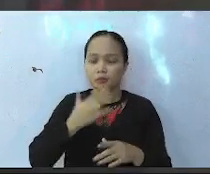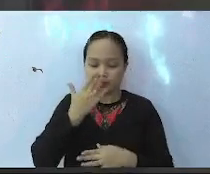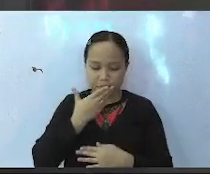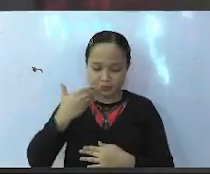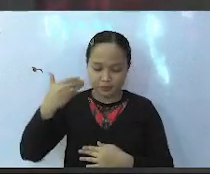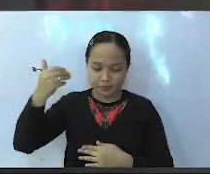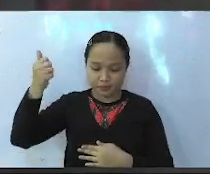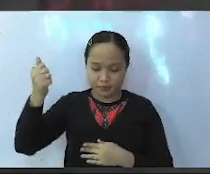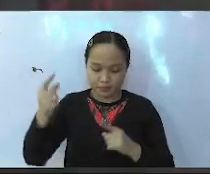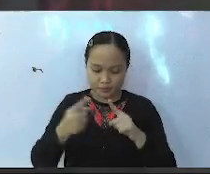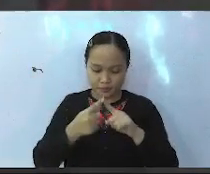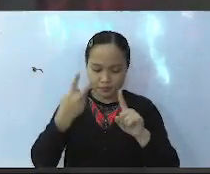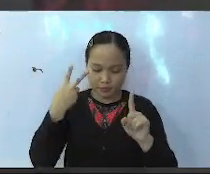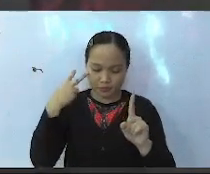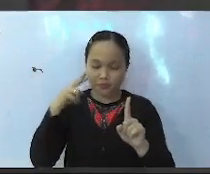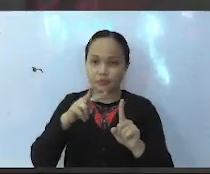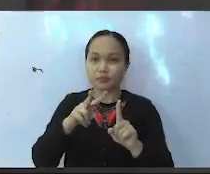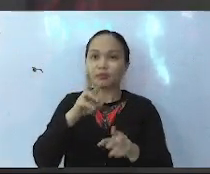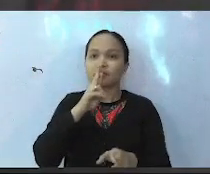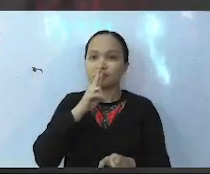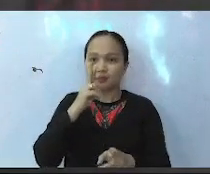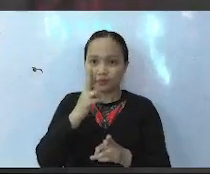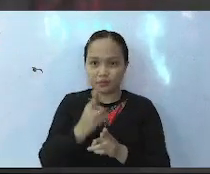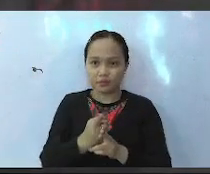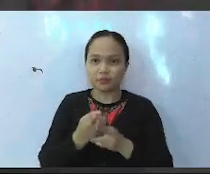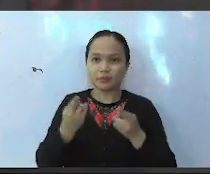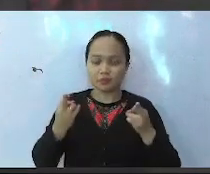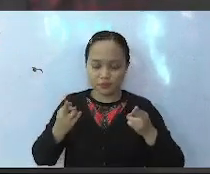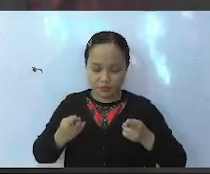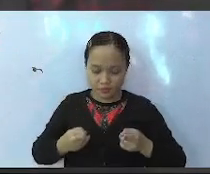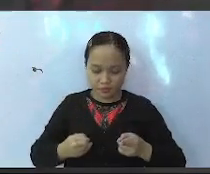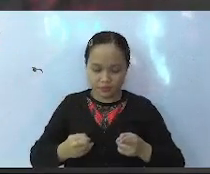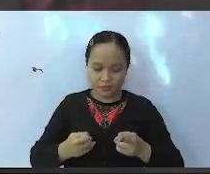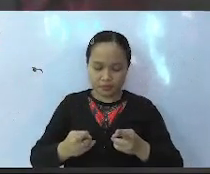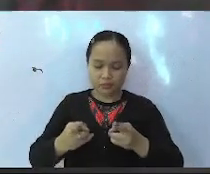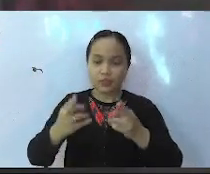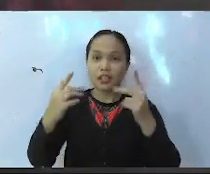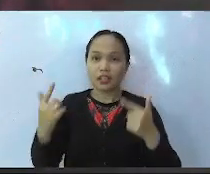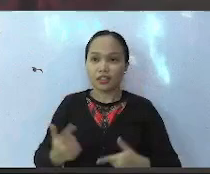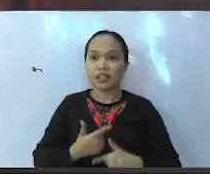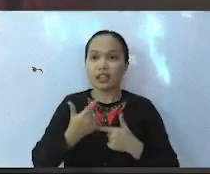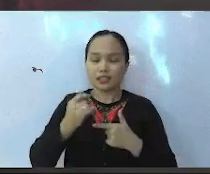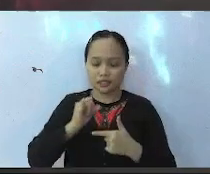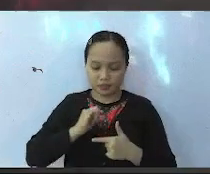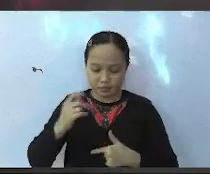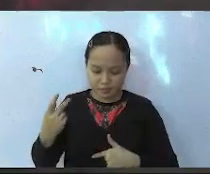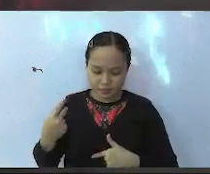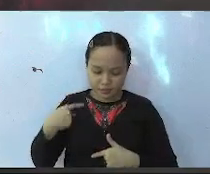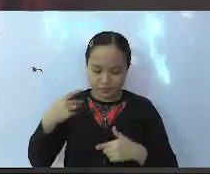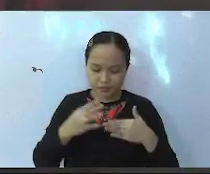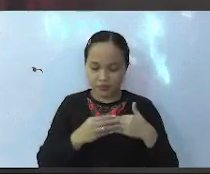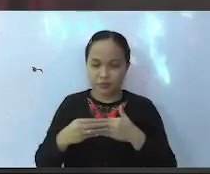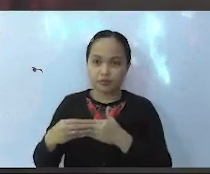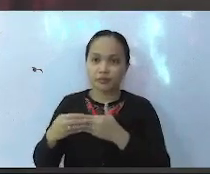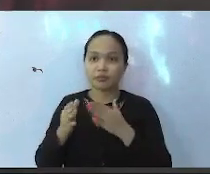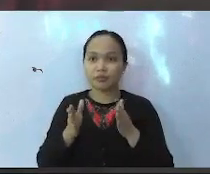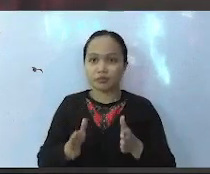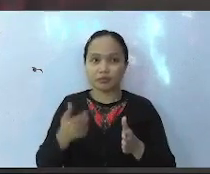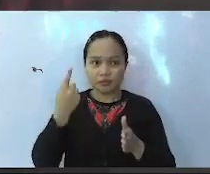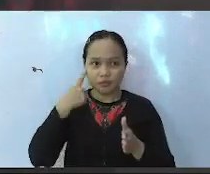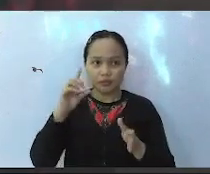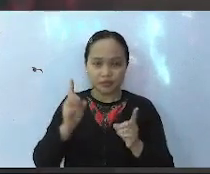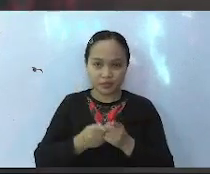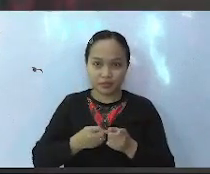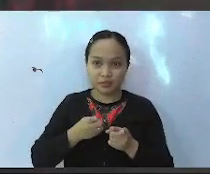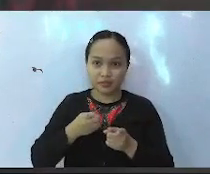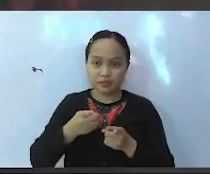Trying my best to see the right road. Glad I got a leader for